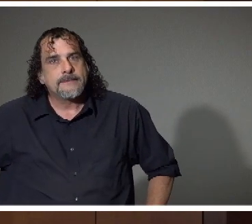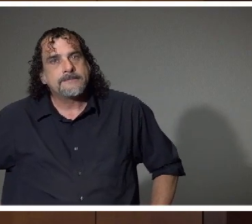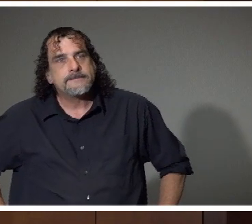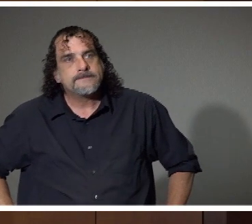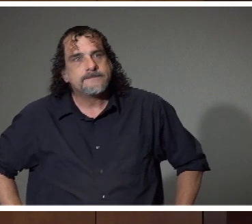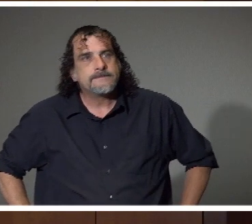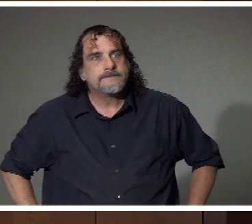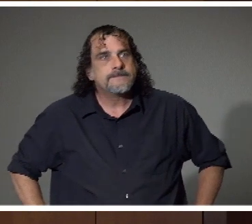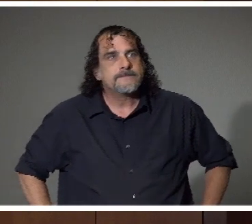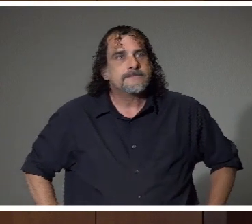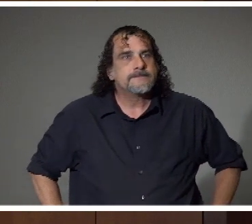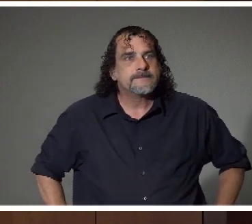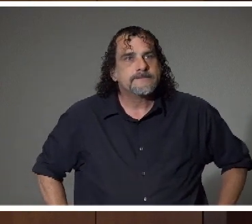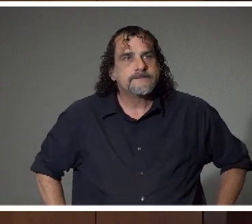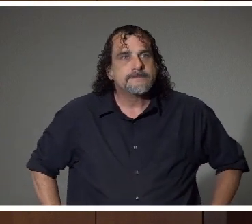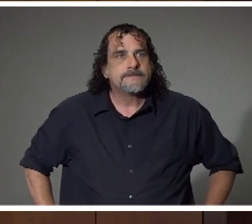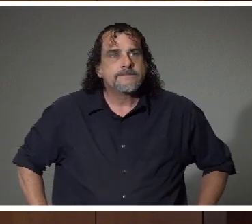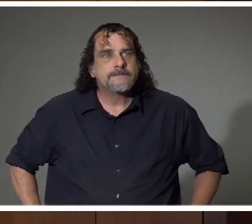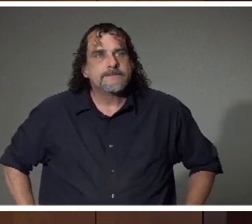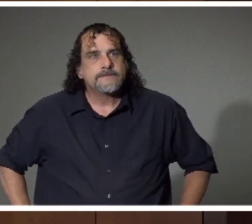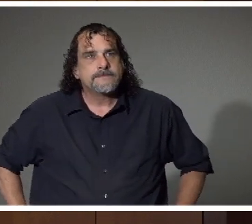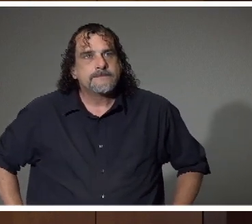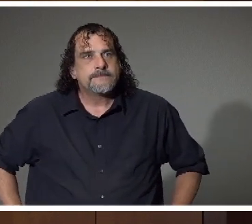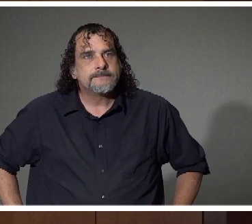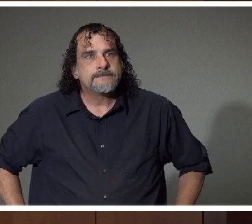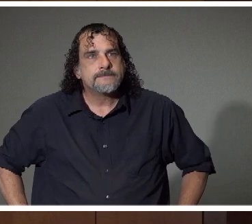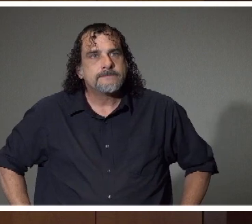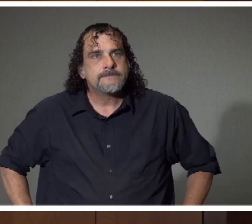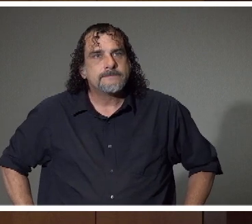Patrick McGee from Sun Herald has a question. Patrick?